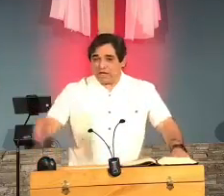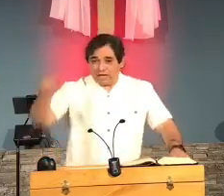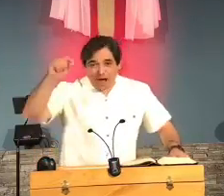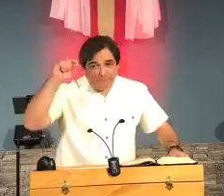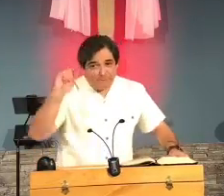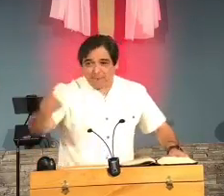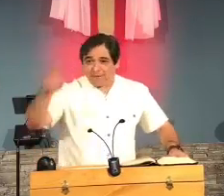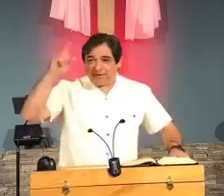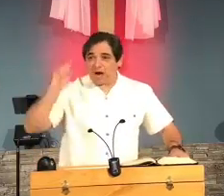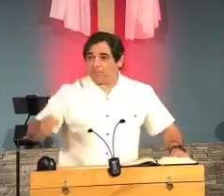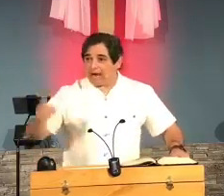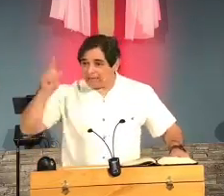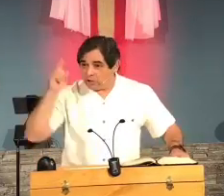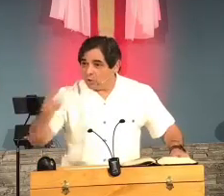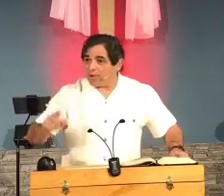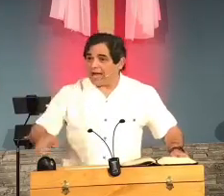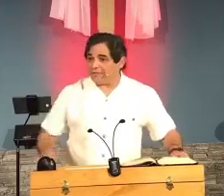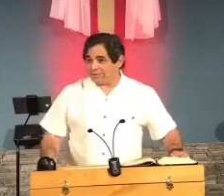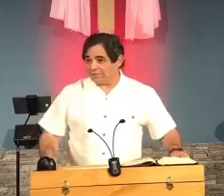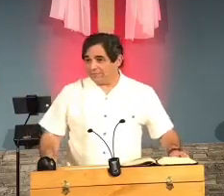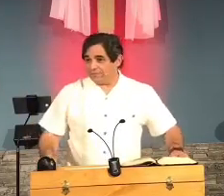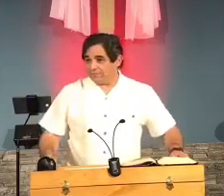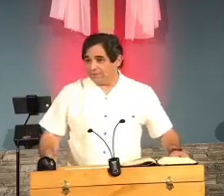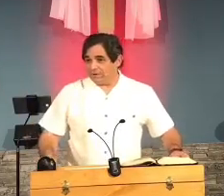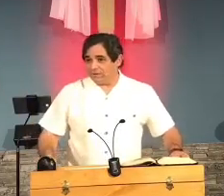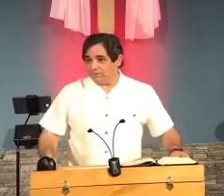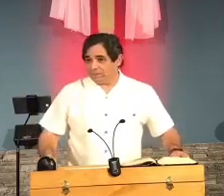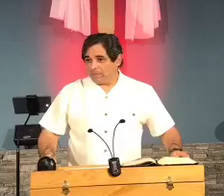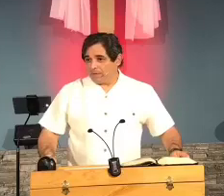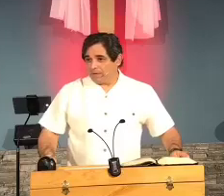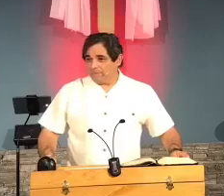tribulation. Not maybe, not might, you will have it.